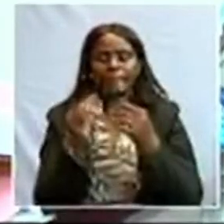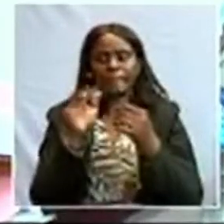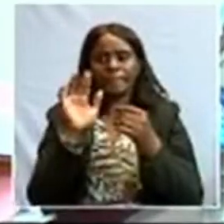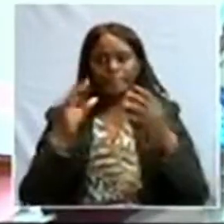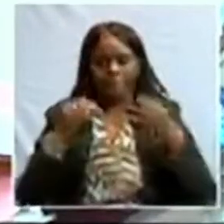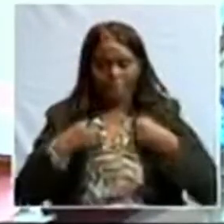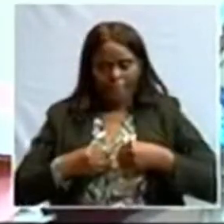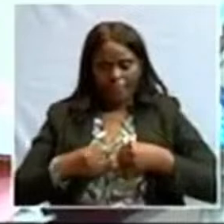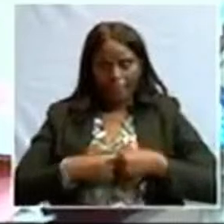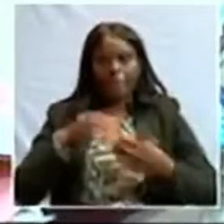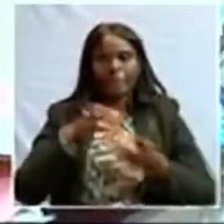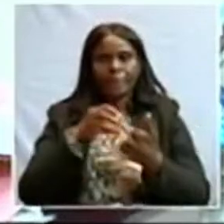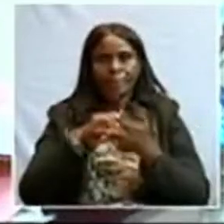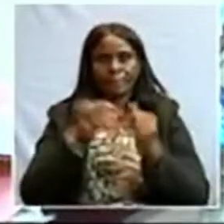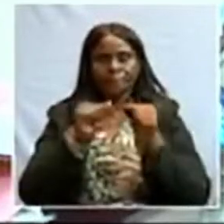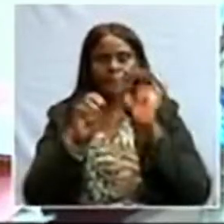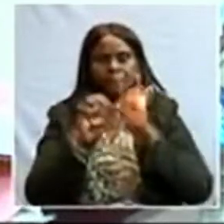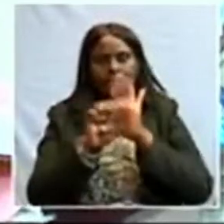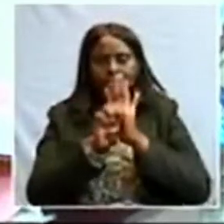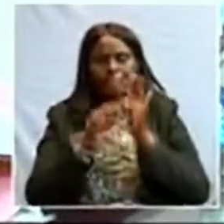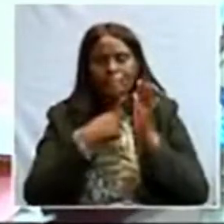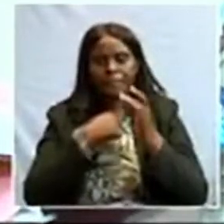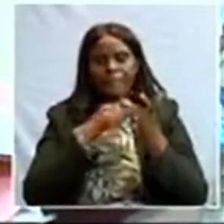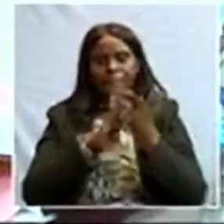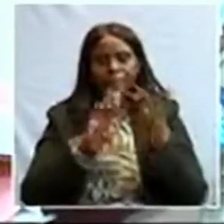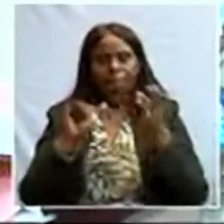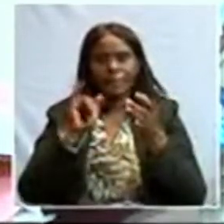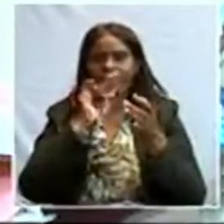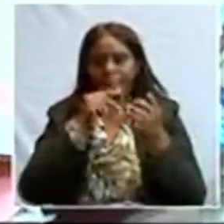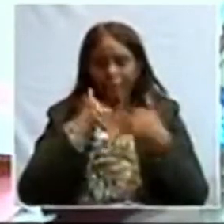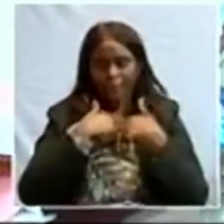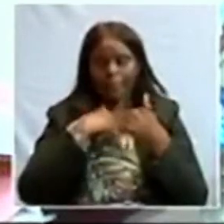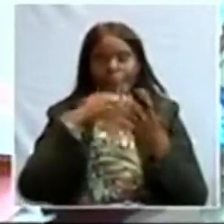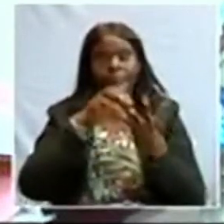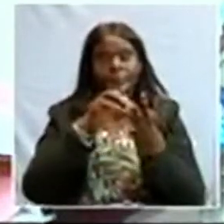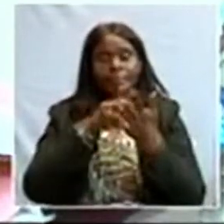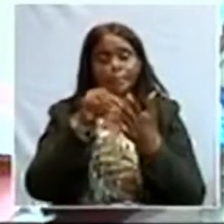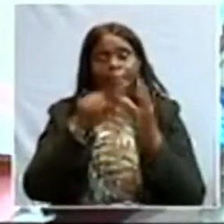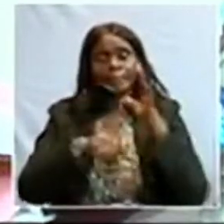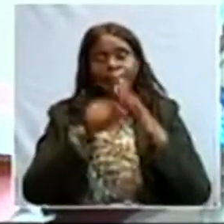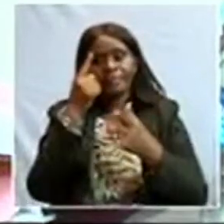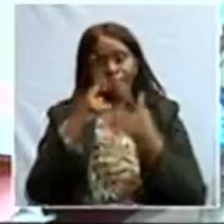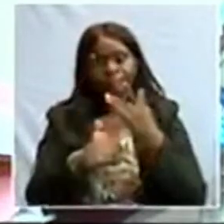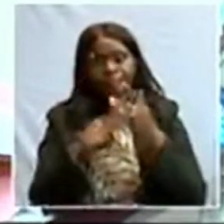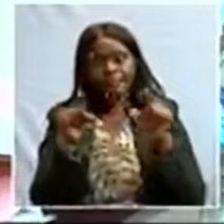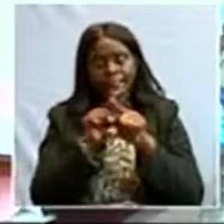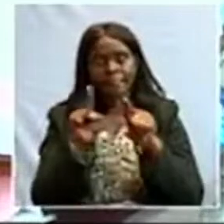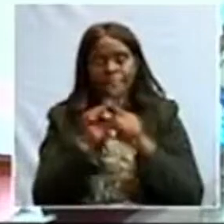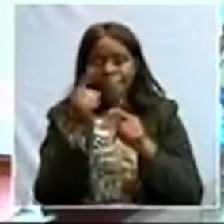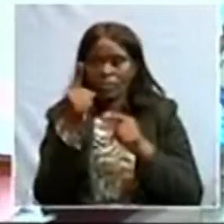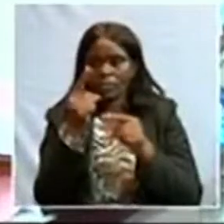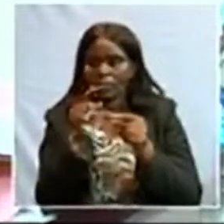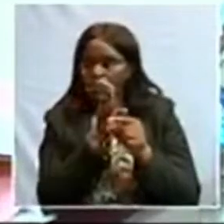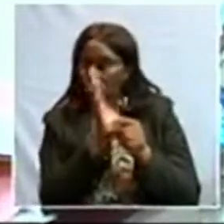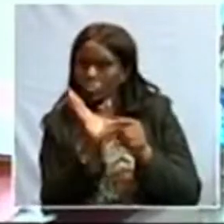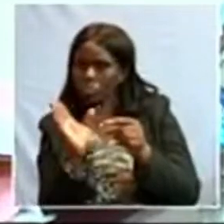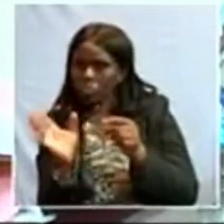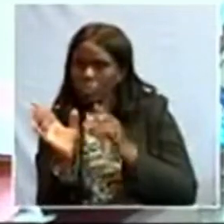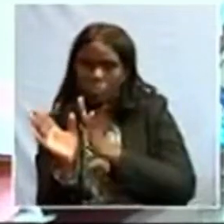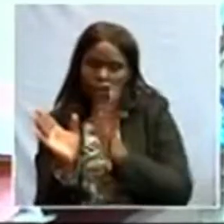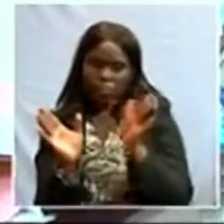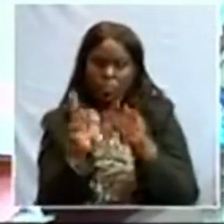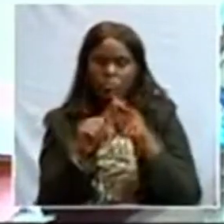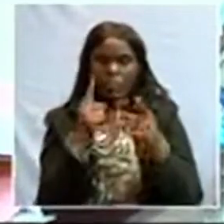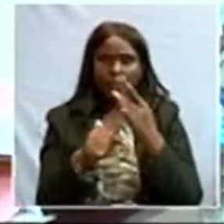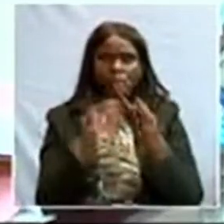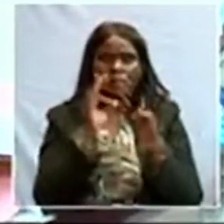the Mayor, as the case may be. I believe there have been cases where you find one strays into the other.